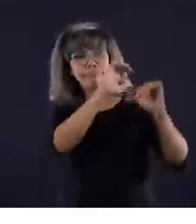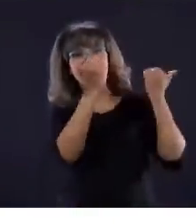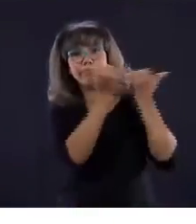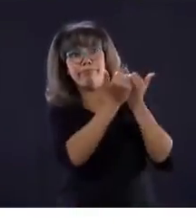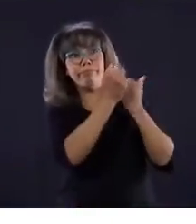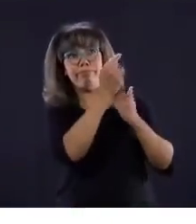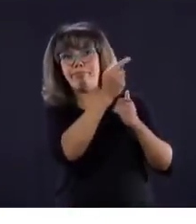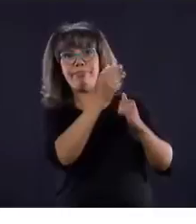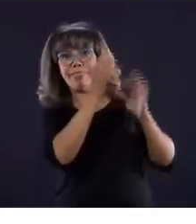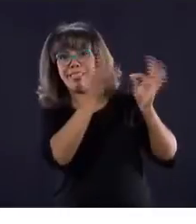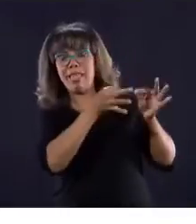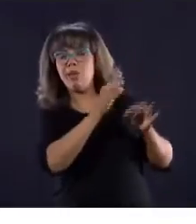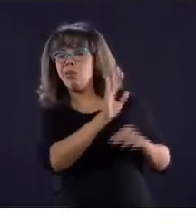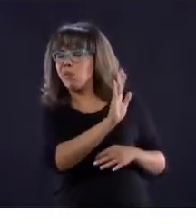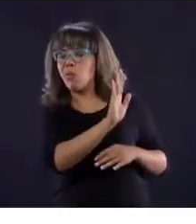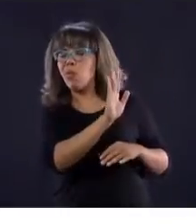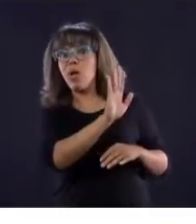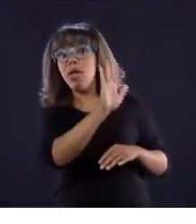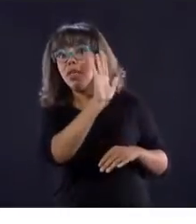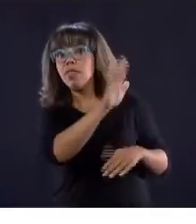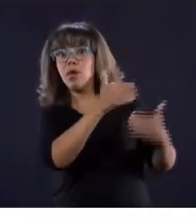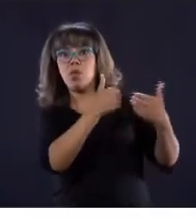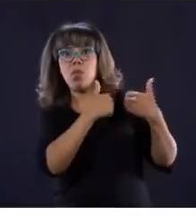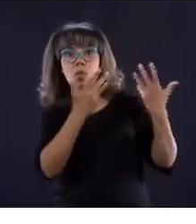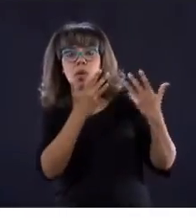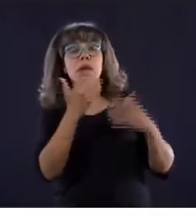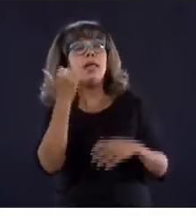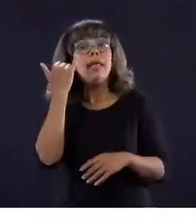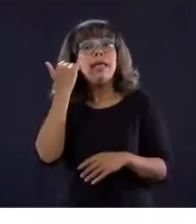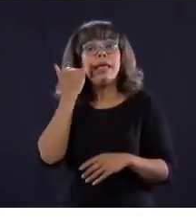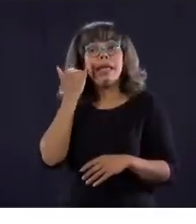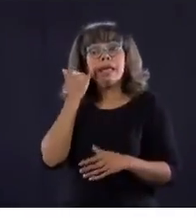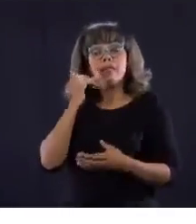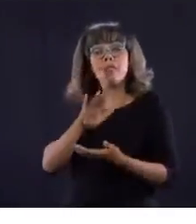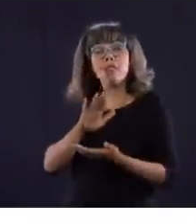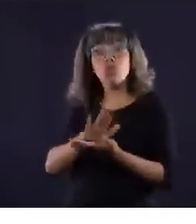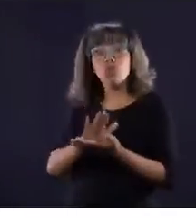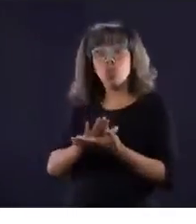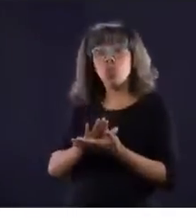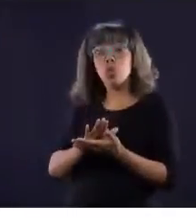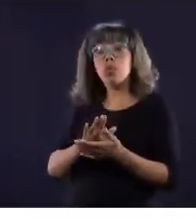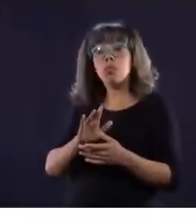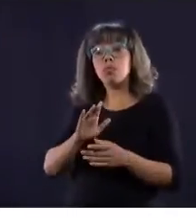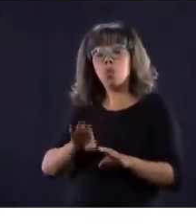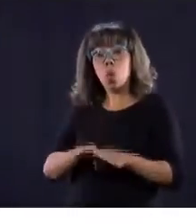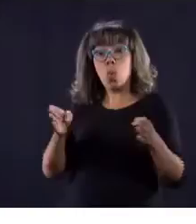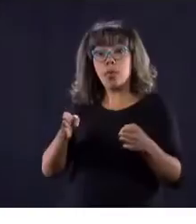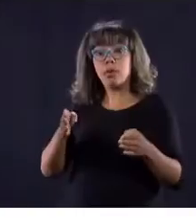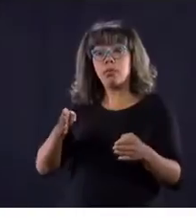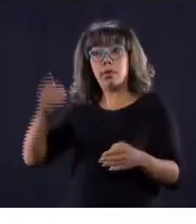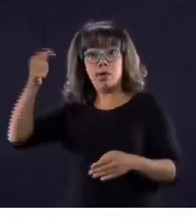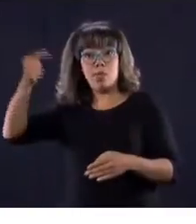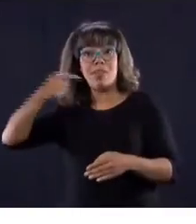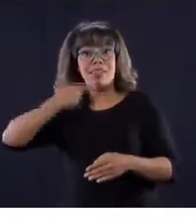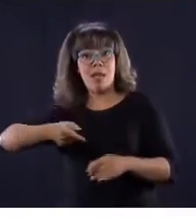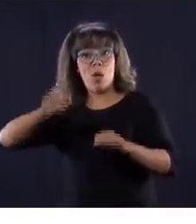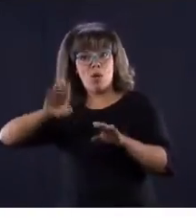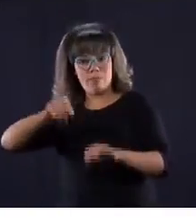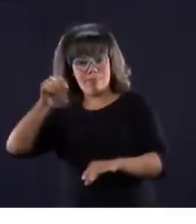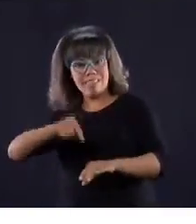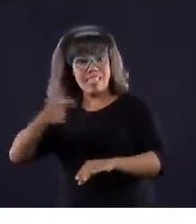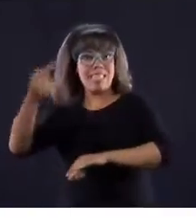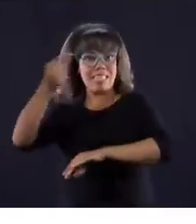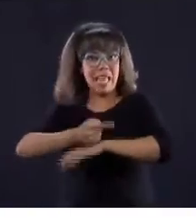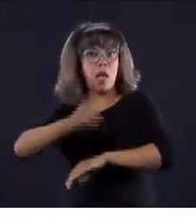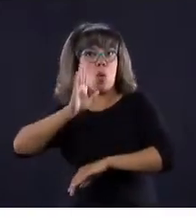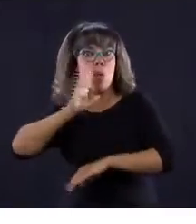old anglophone school boards. But they say they're not ready. They're not ready. First,